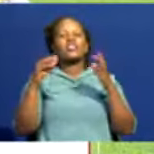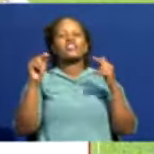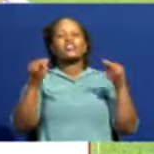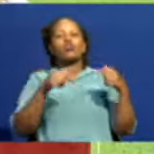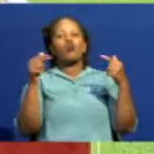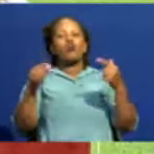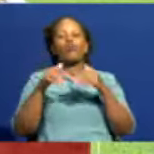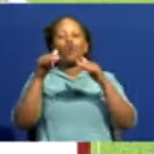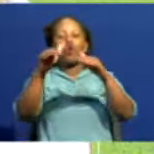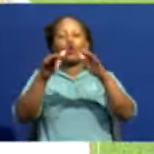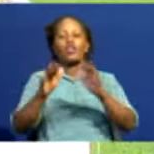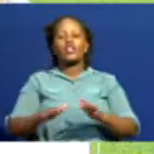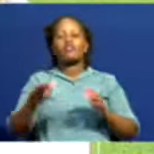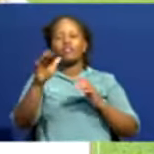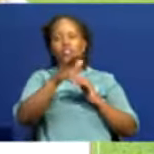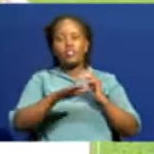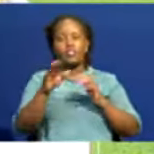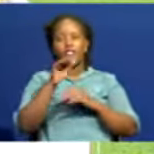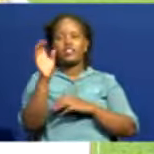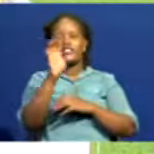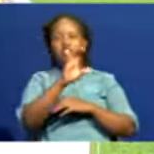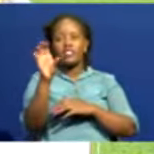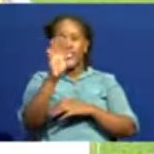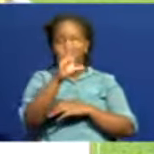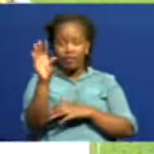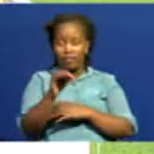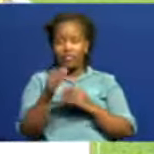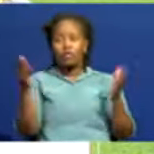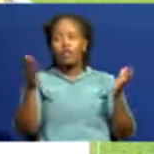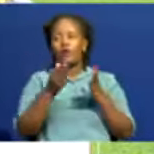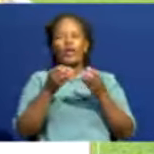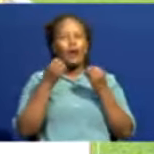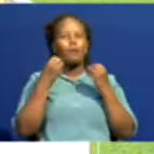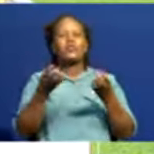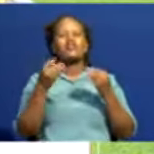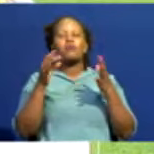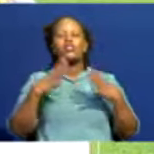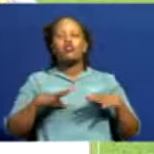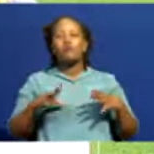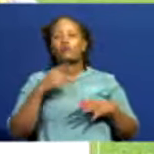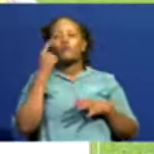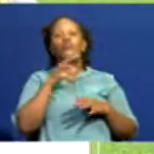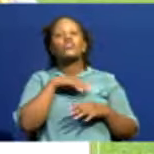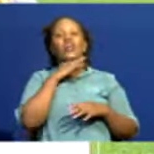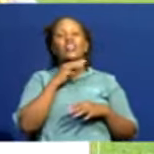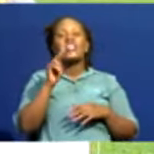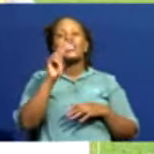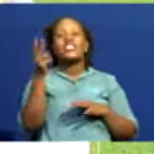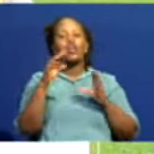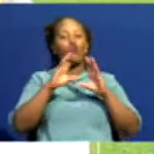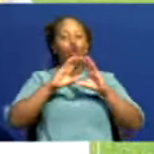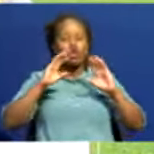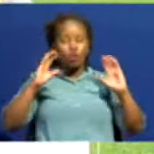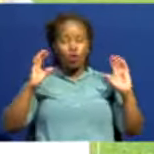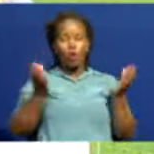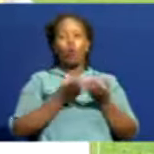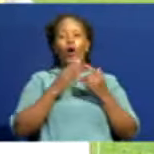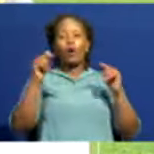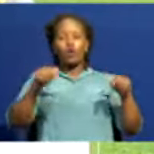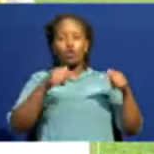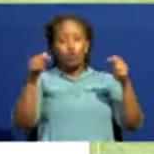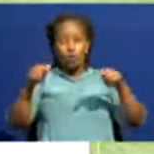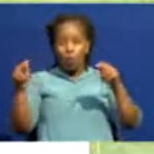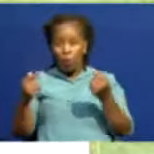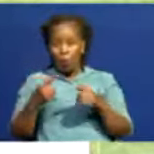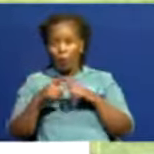nearly 2,000 people are buried who lost their lives in the Second World War. But in this ceremony, we remembered all who